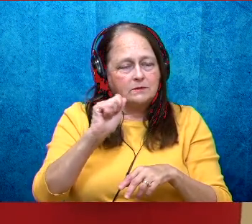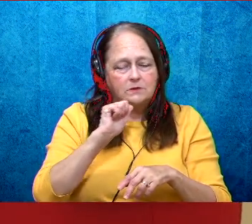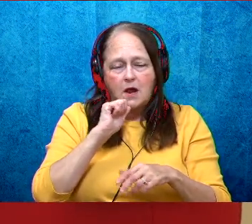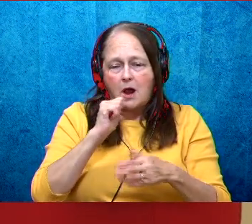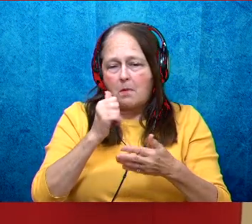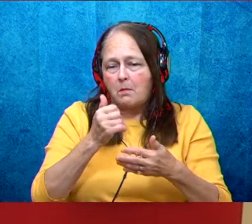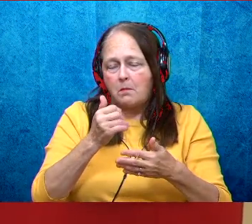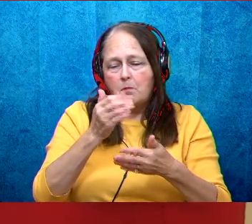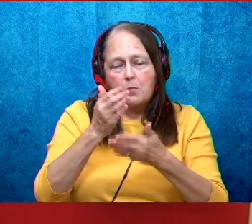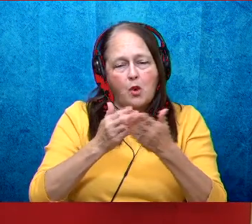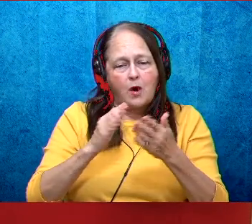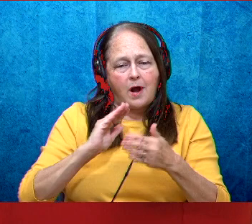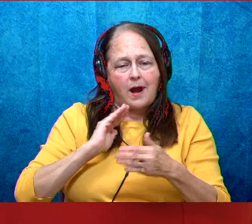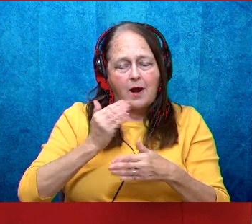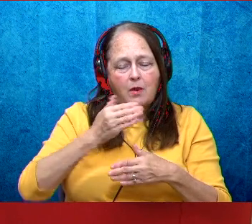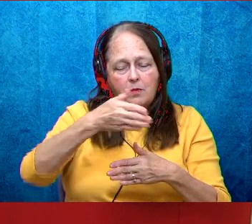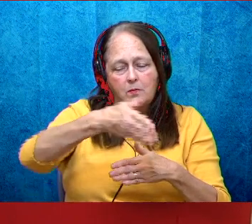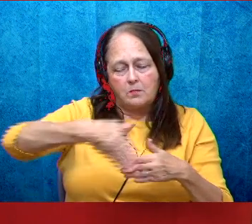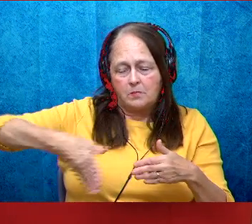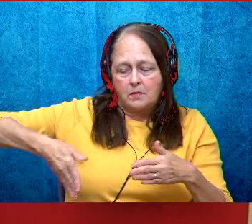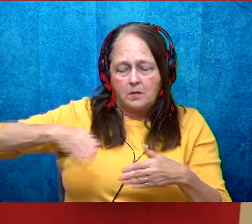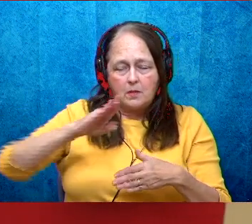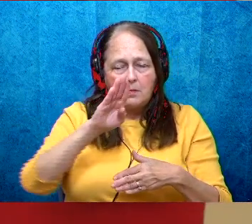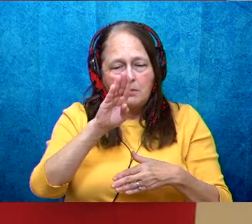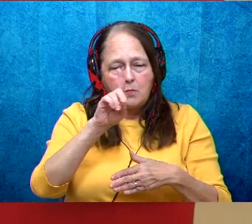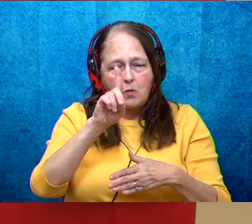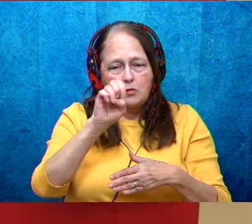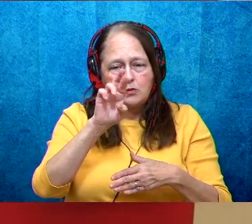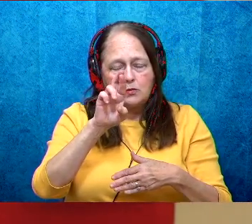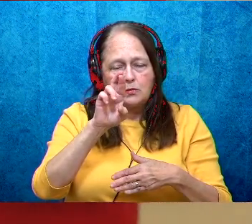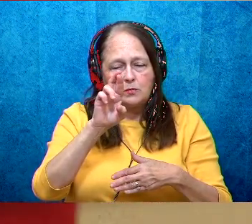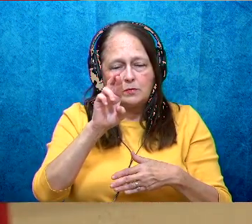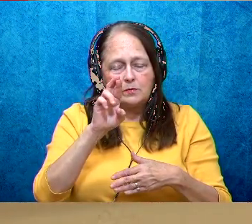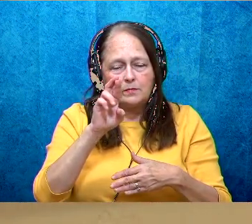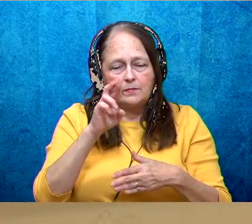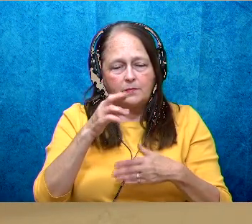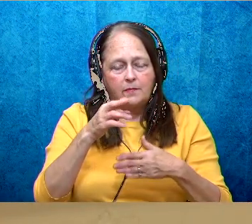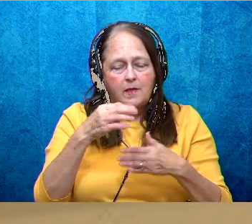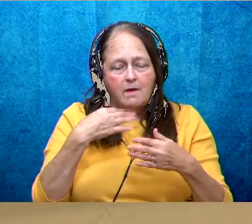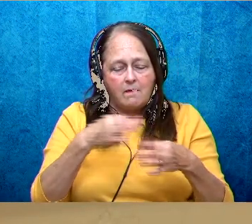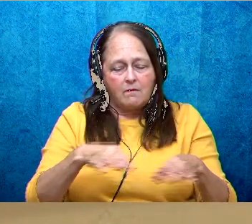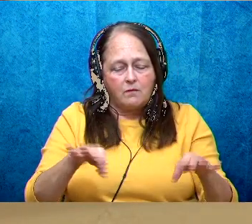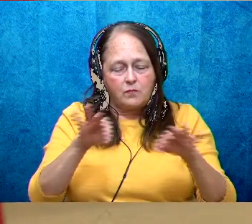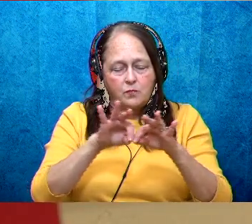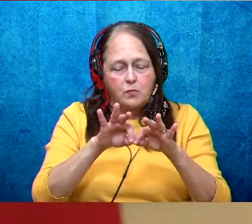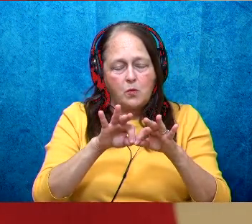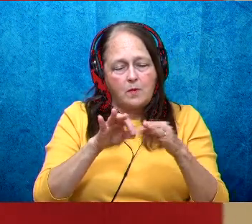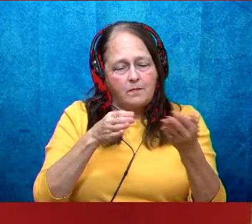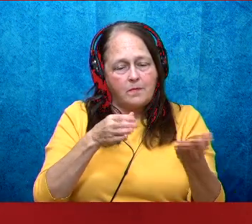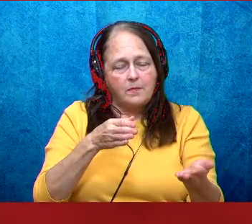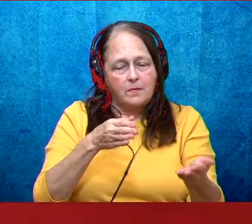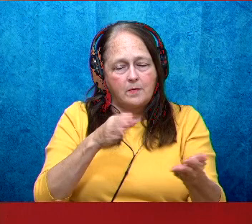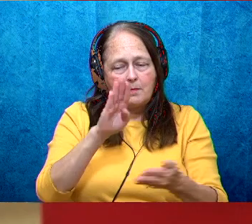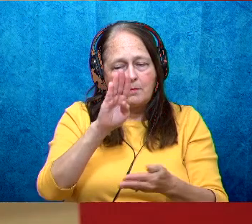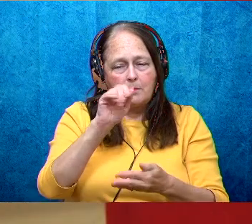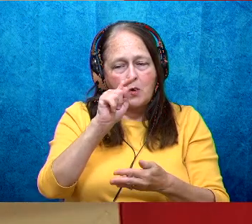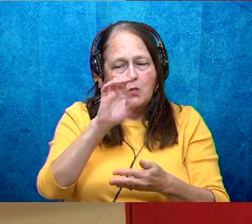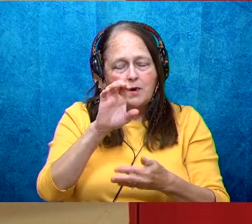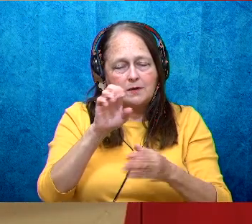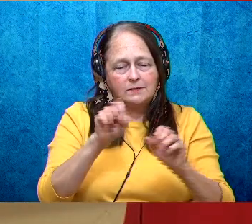of our borders. So this is Kaliningrad, that is part of Russia, and it has a very important port there on the Baltic Sea.